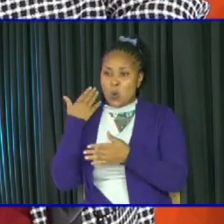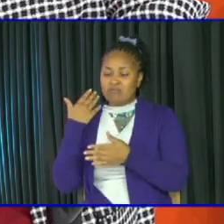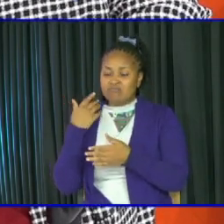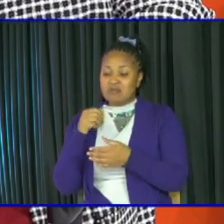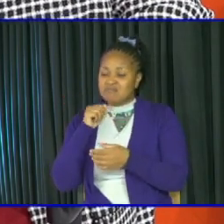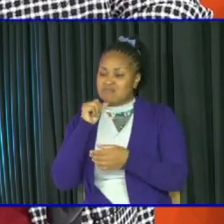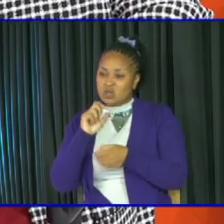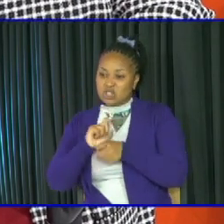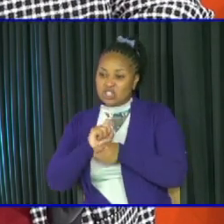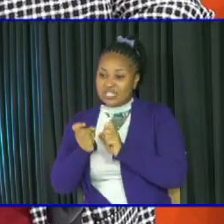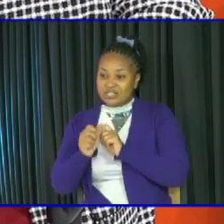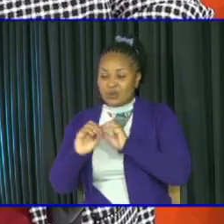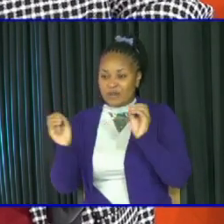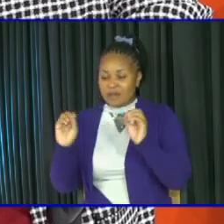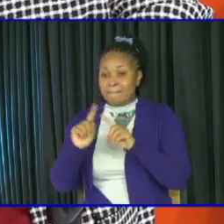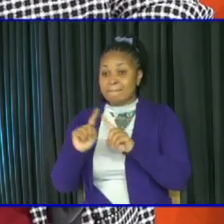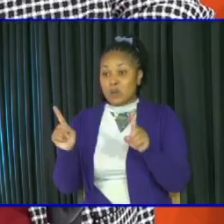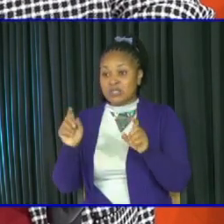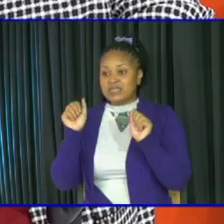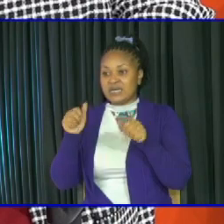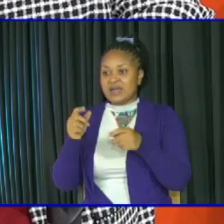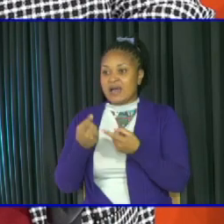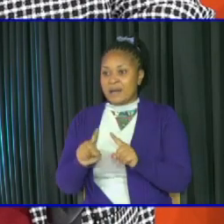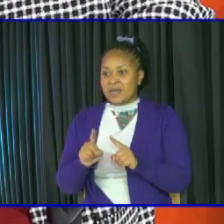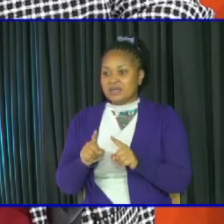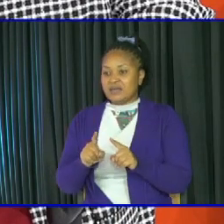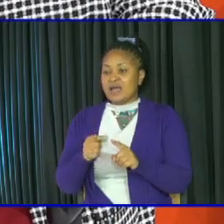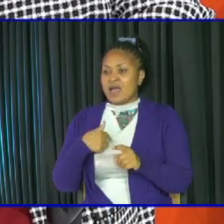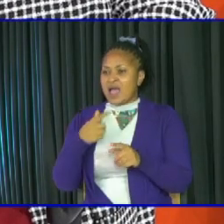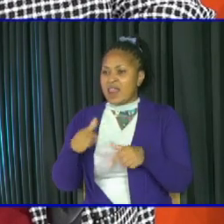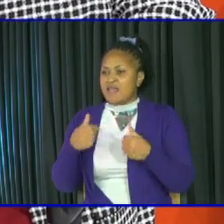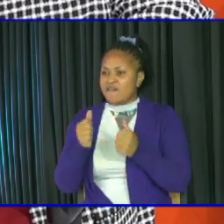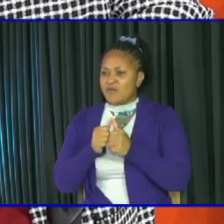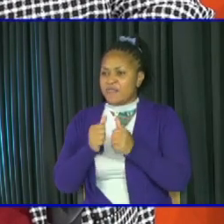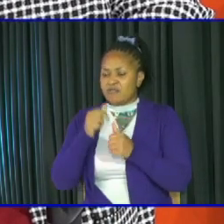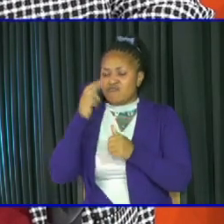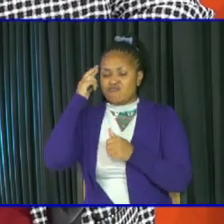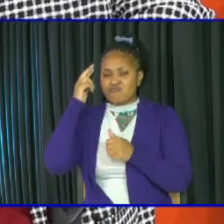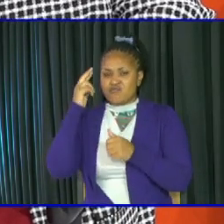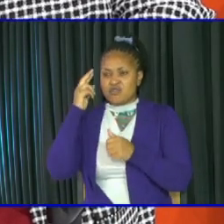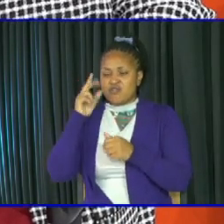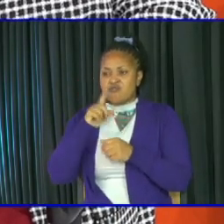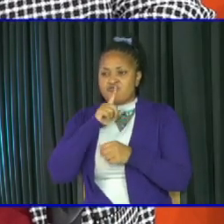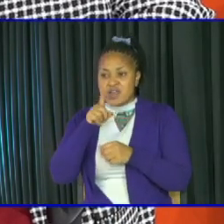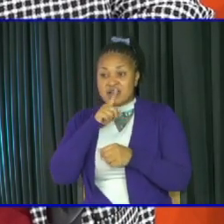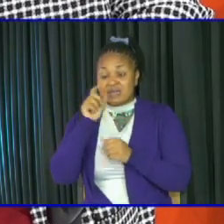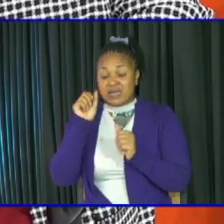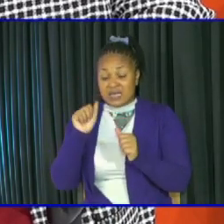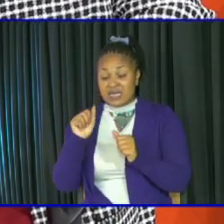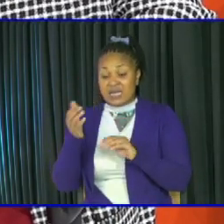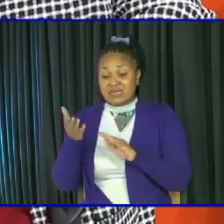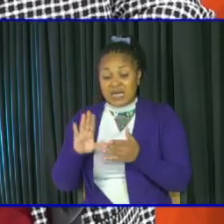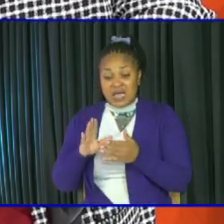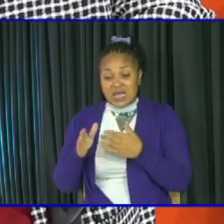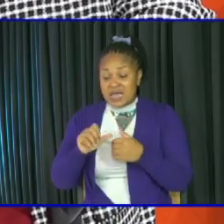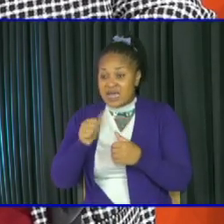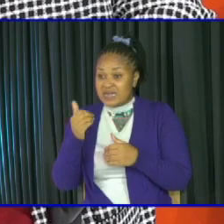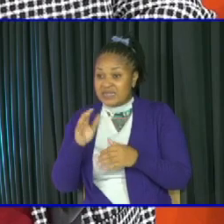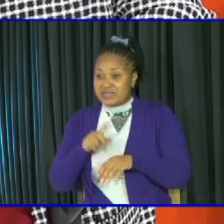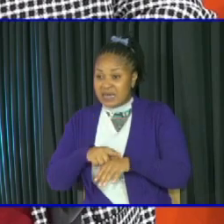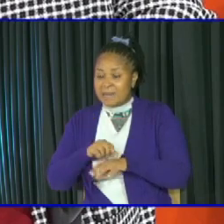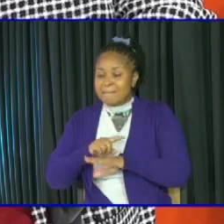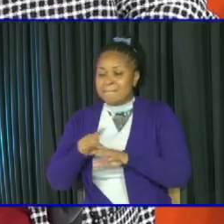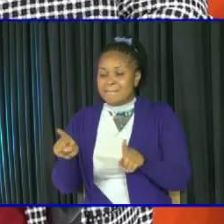can happen. And I live with the reality that I can go. But the good thing is, I know that God has been with